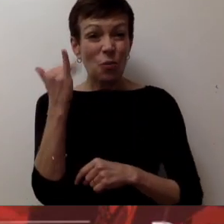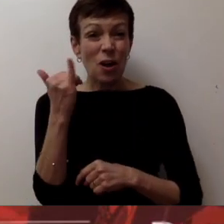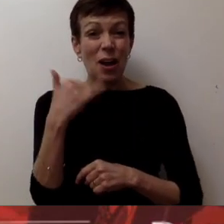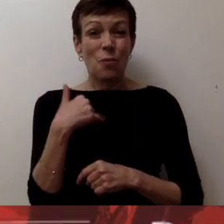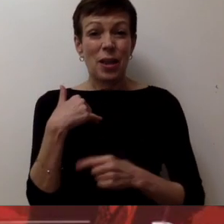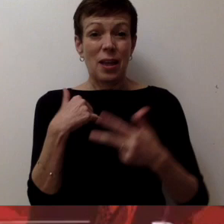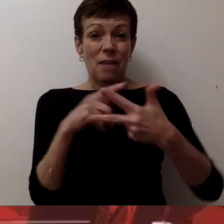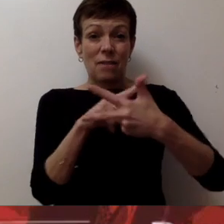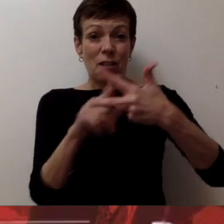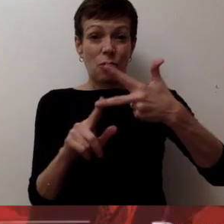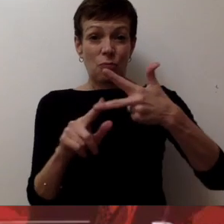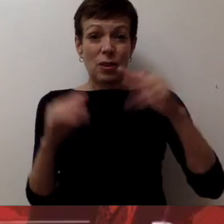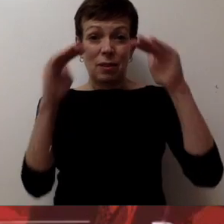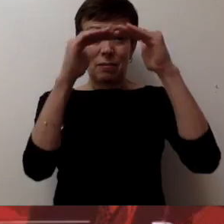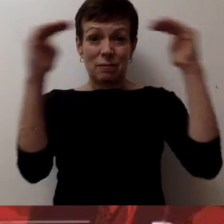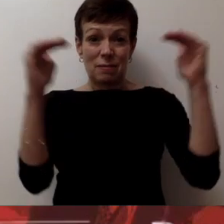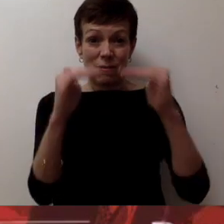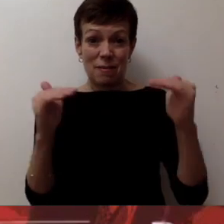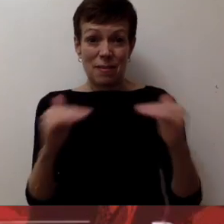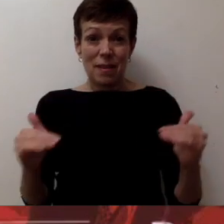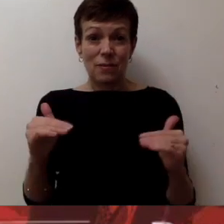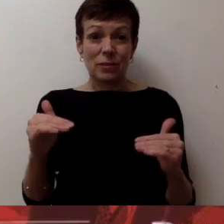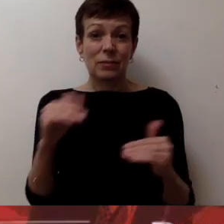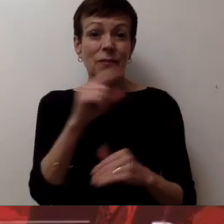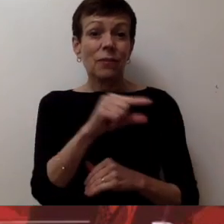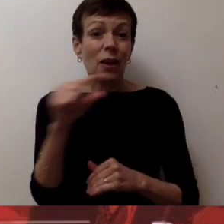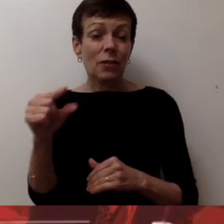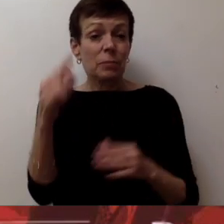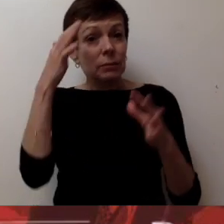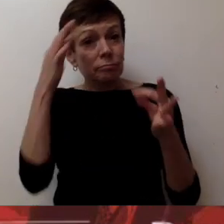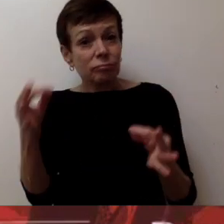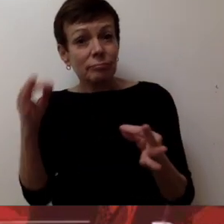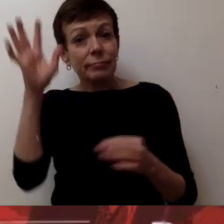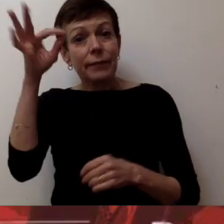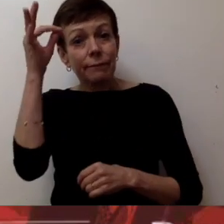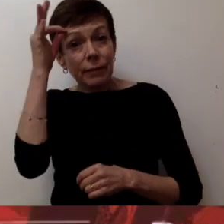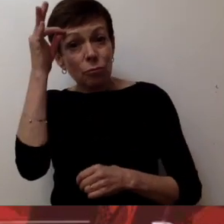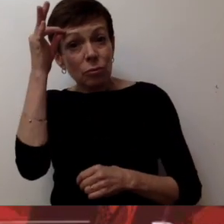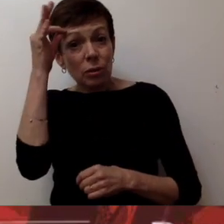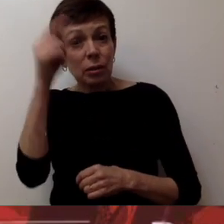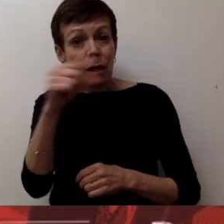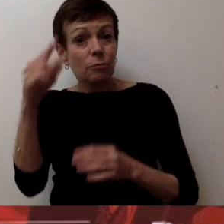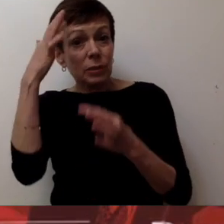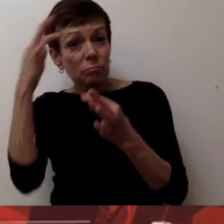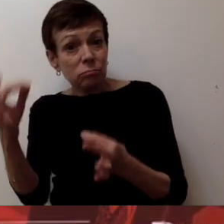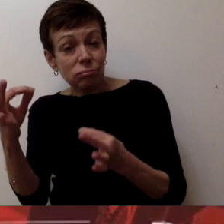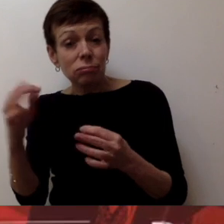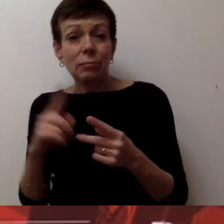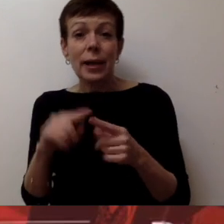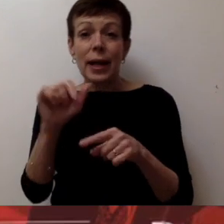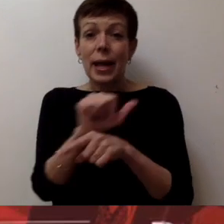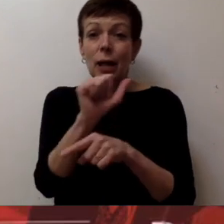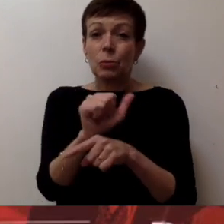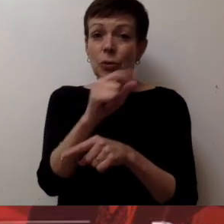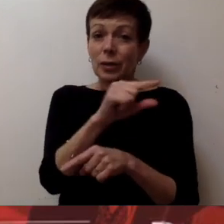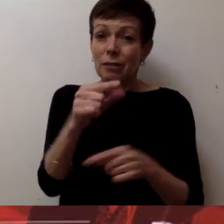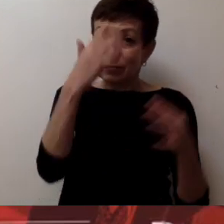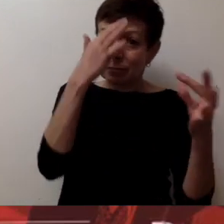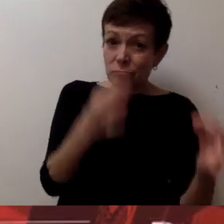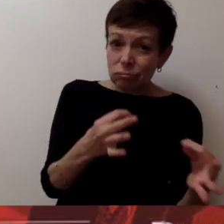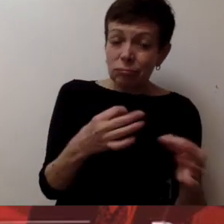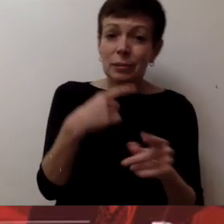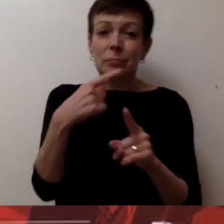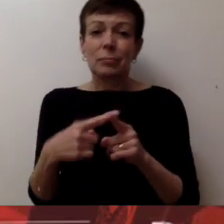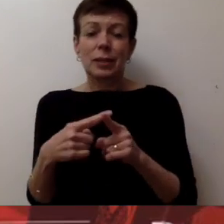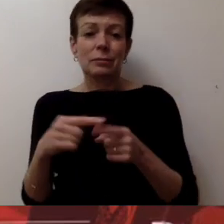have three orders of government making decisions on behalf of our citizens. And so we invite you to visit the City of Red Deer's webpage, Alberta